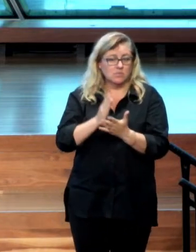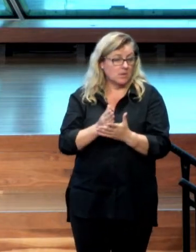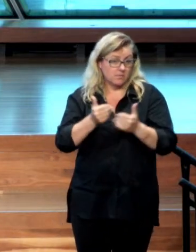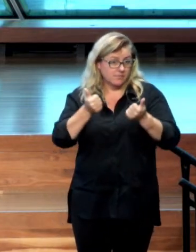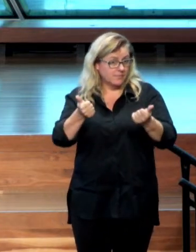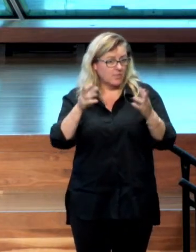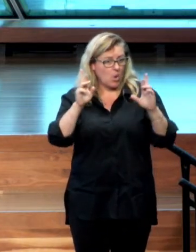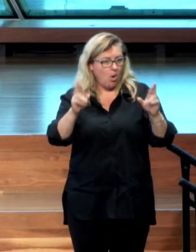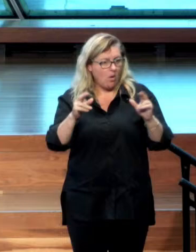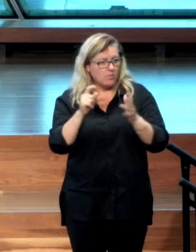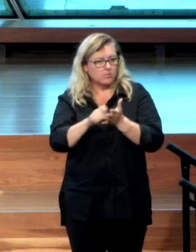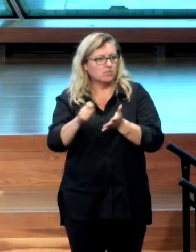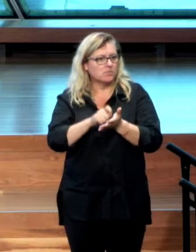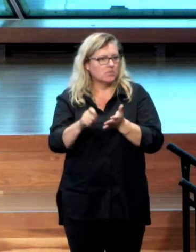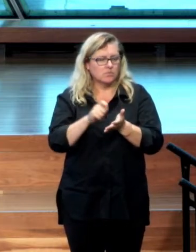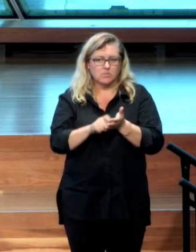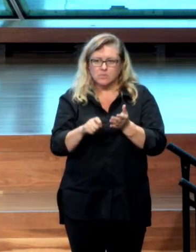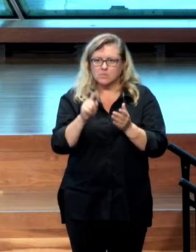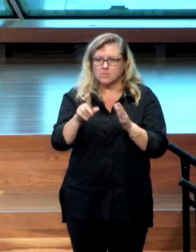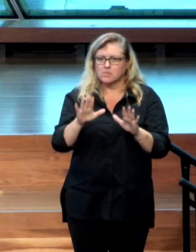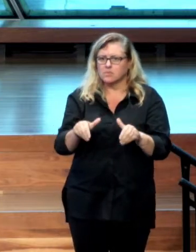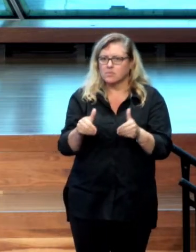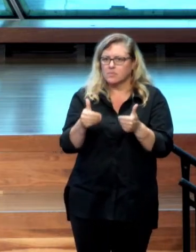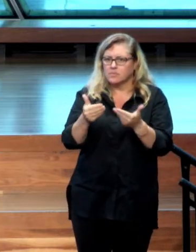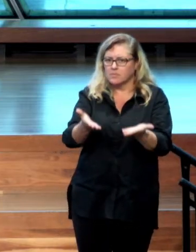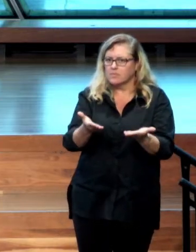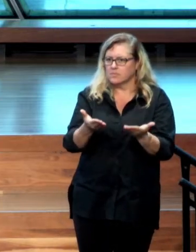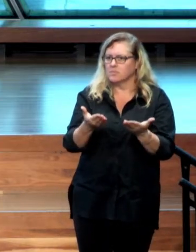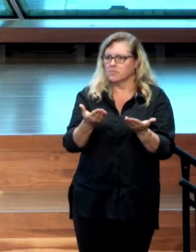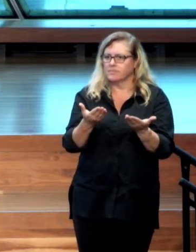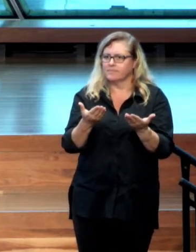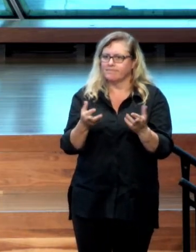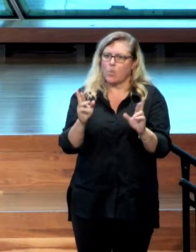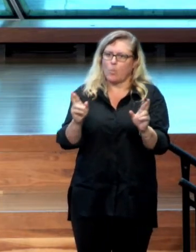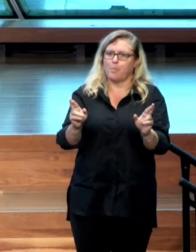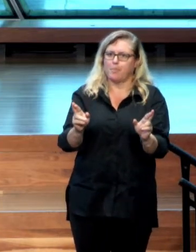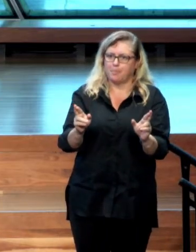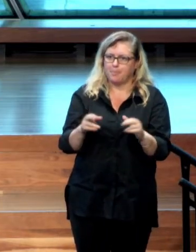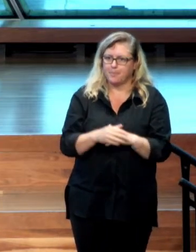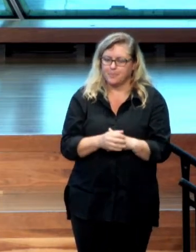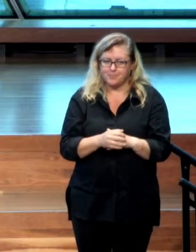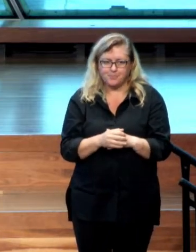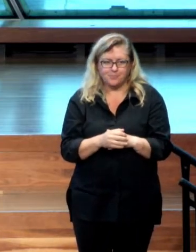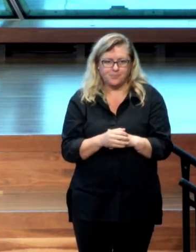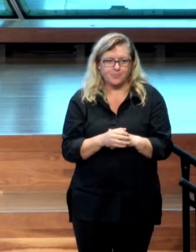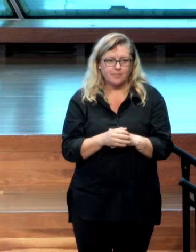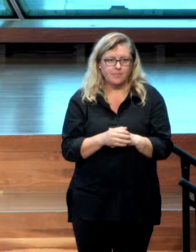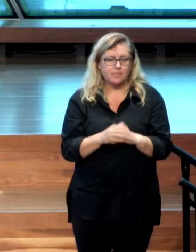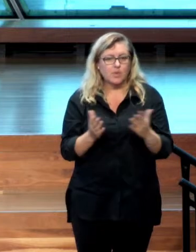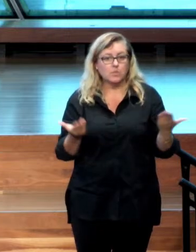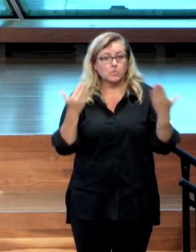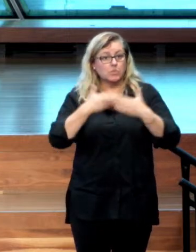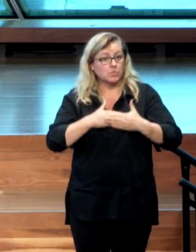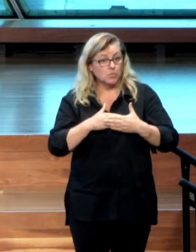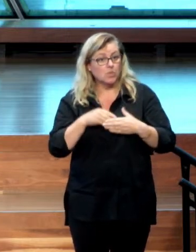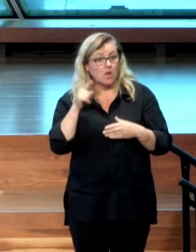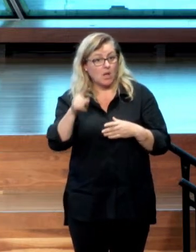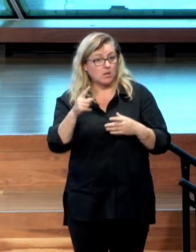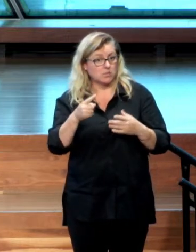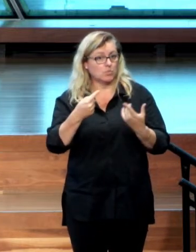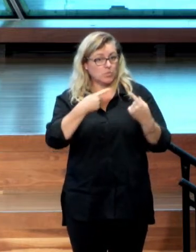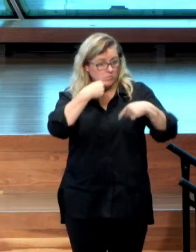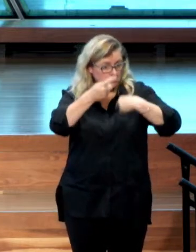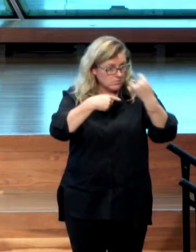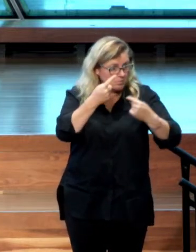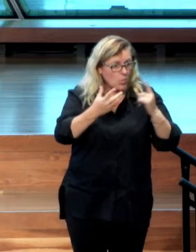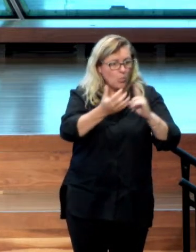that writing and literature can provide when we need it most. Tonight, we will reveal the winning works and